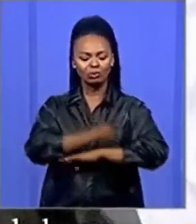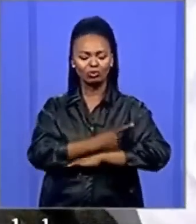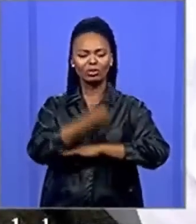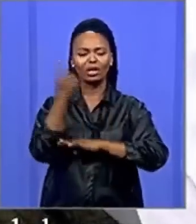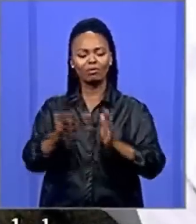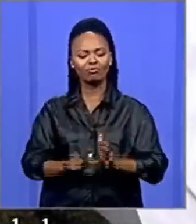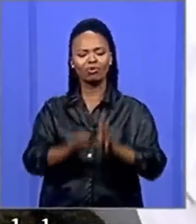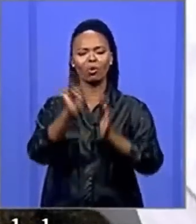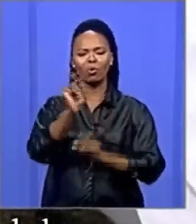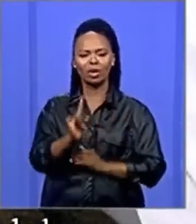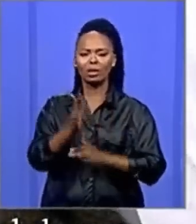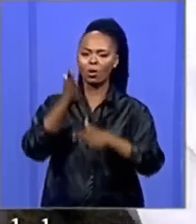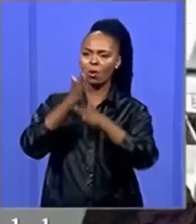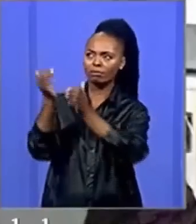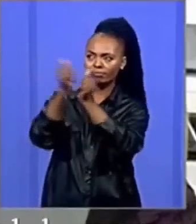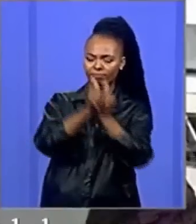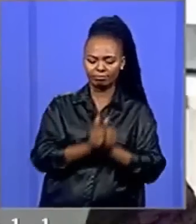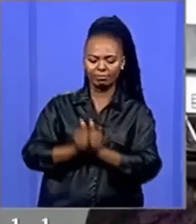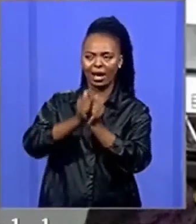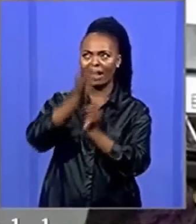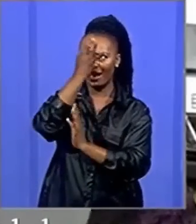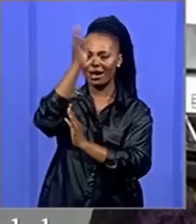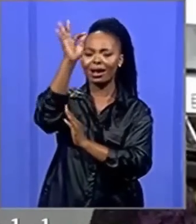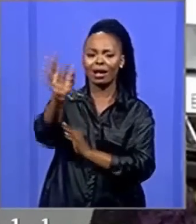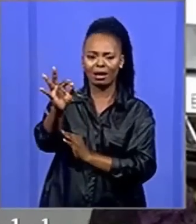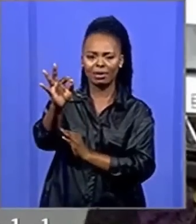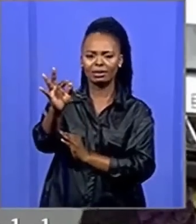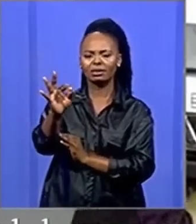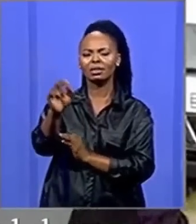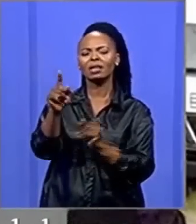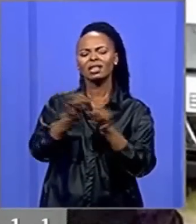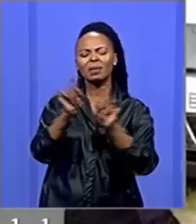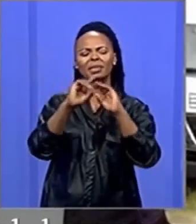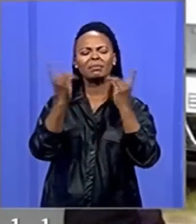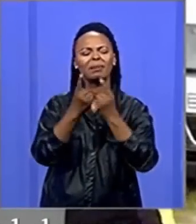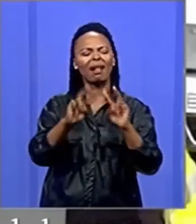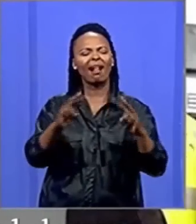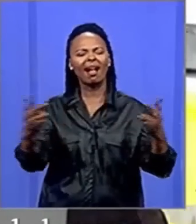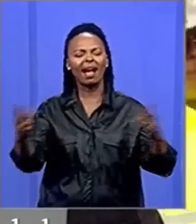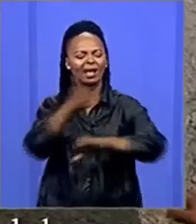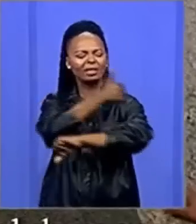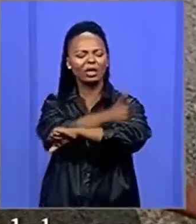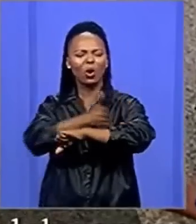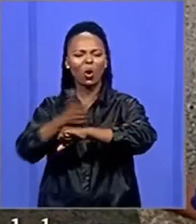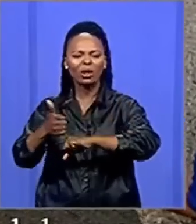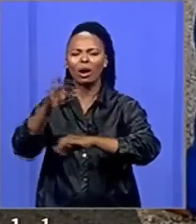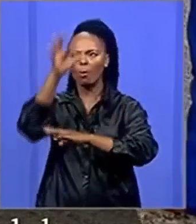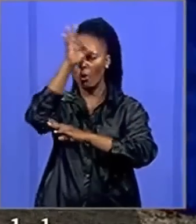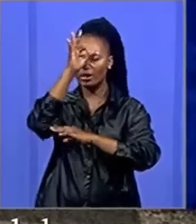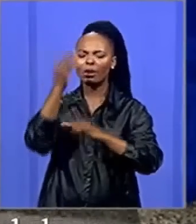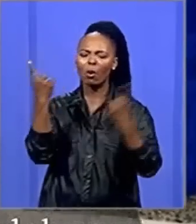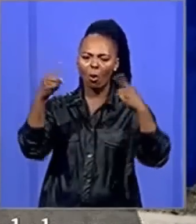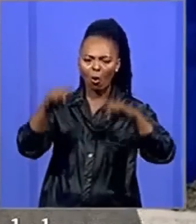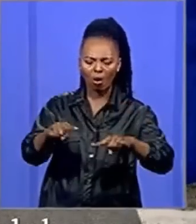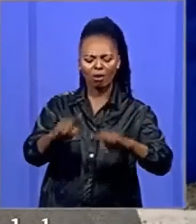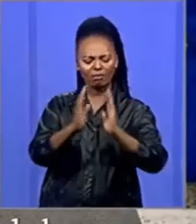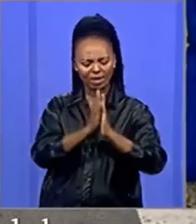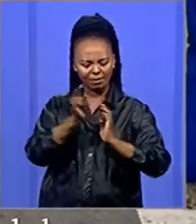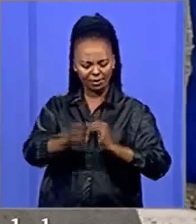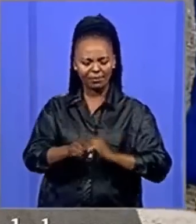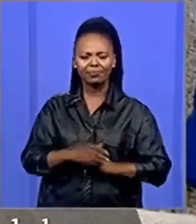work with our government, to work hand in hand with all departments and stakeholders, the police. Le moshomo wa go tla go tlhatswa le